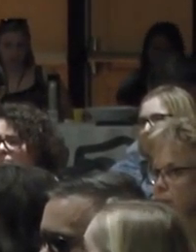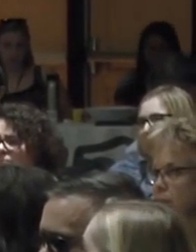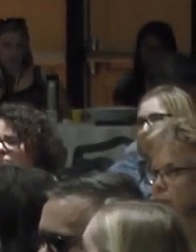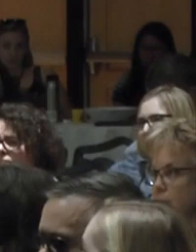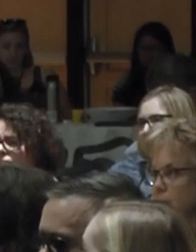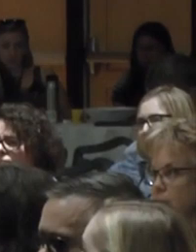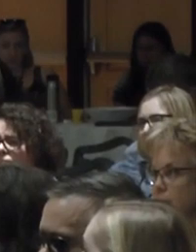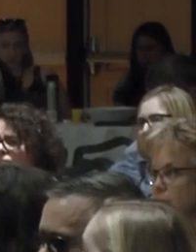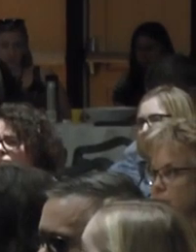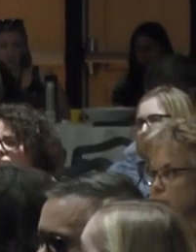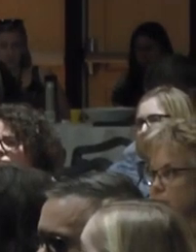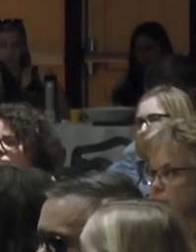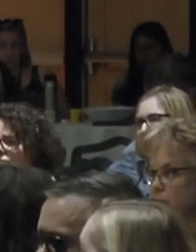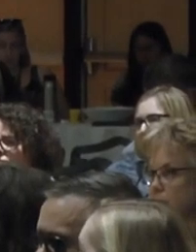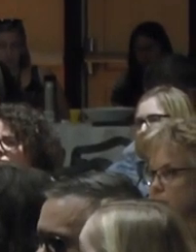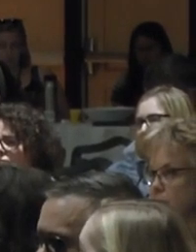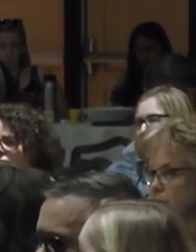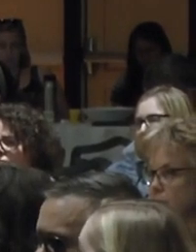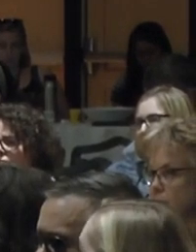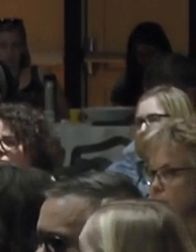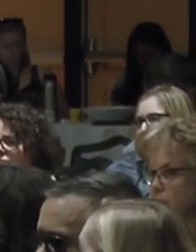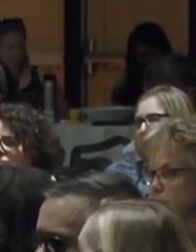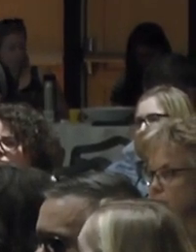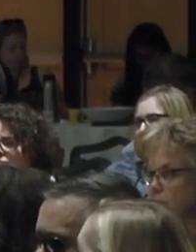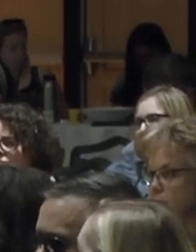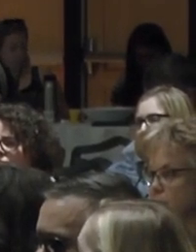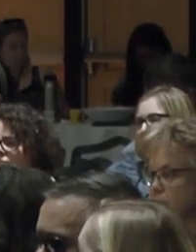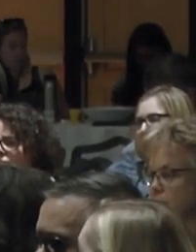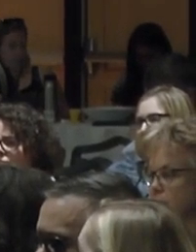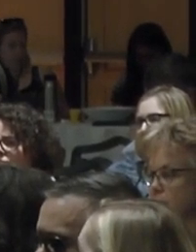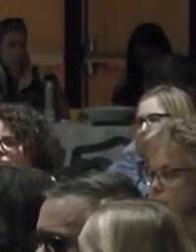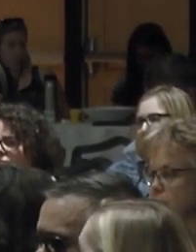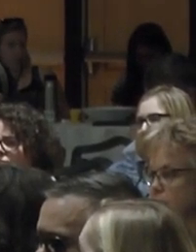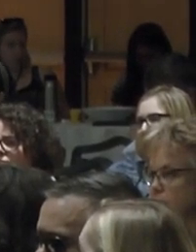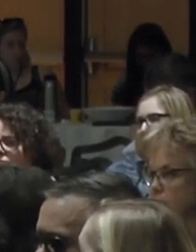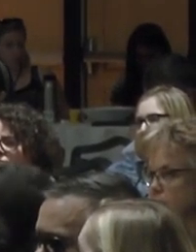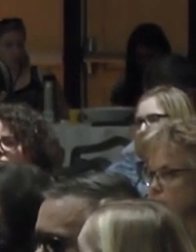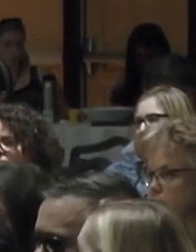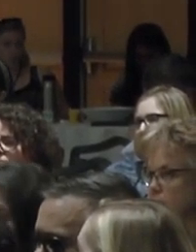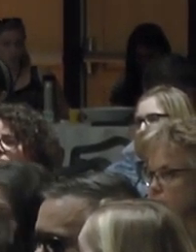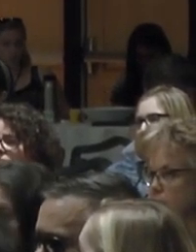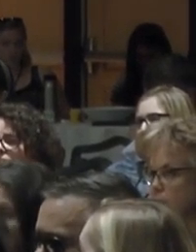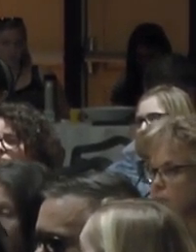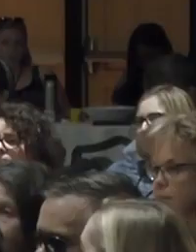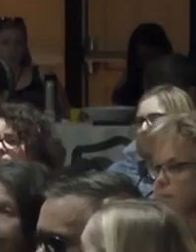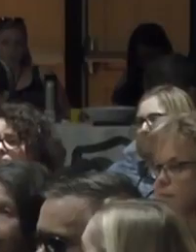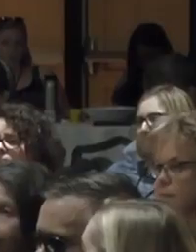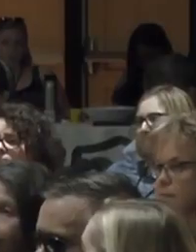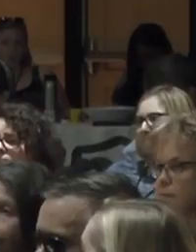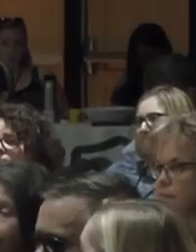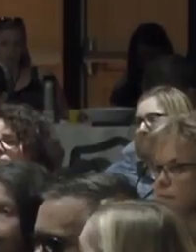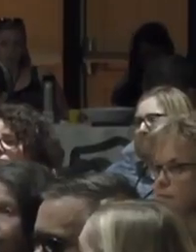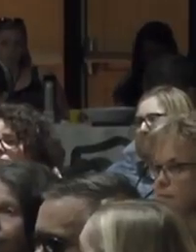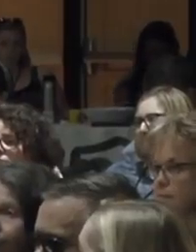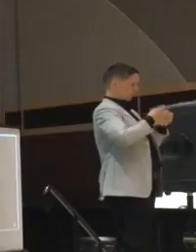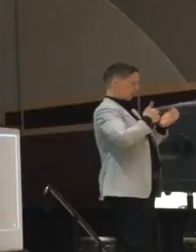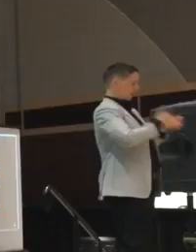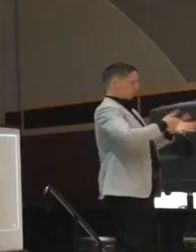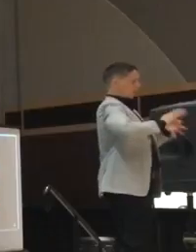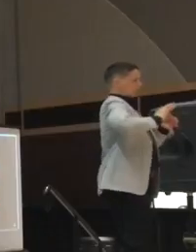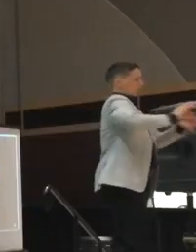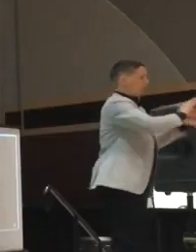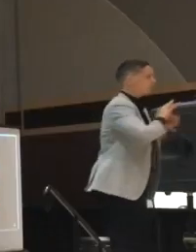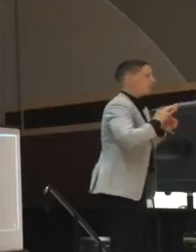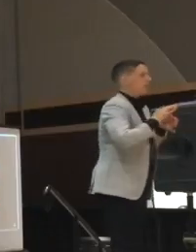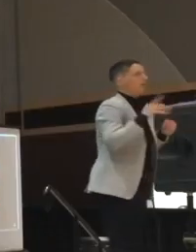on what we can do to facilitate a group of diverse thinkers? Well, and so when Yeah, because